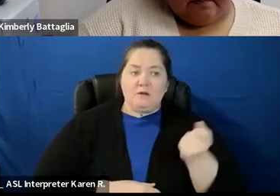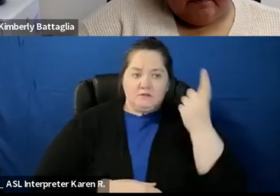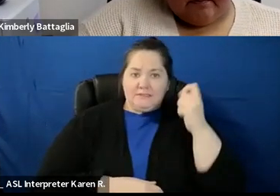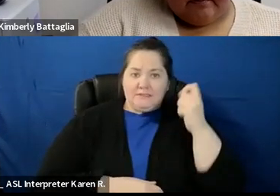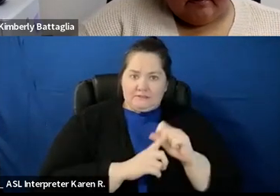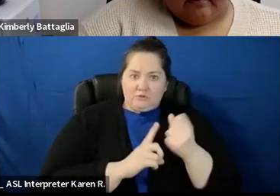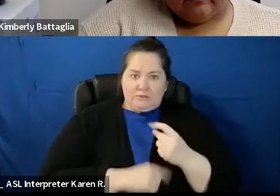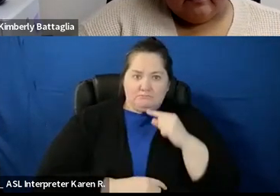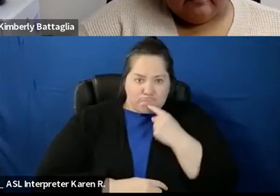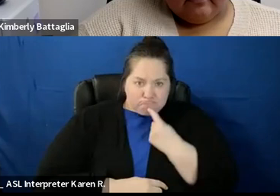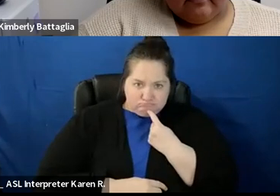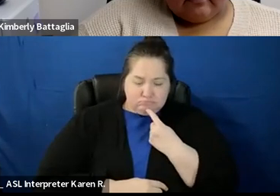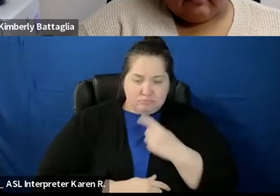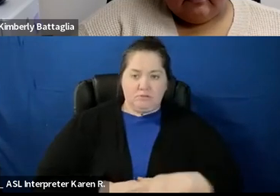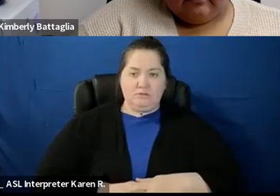situation.